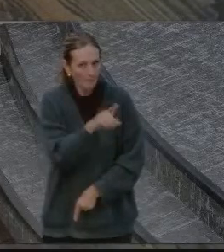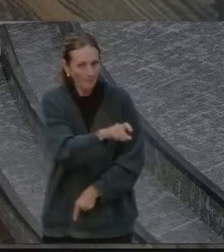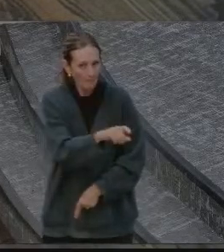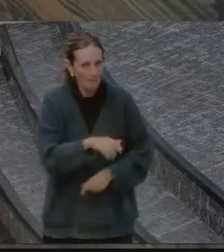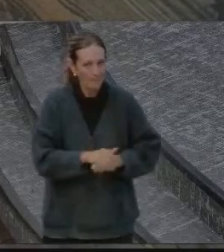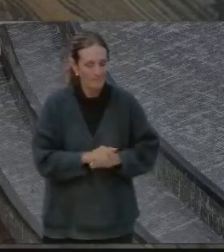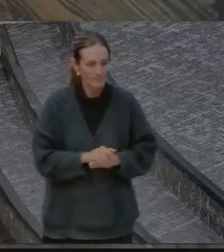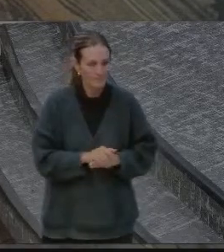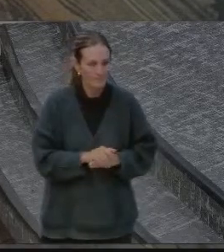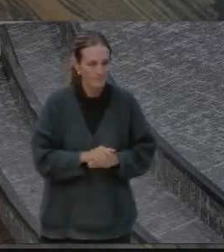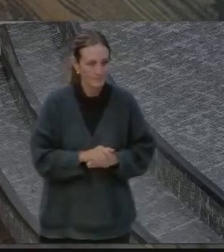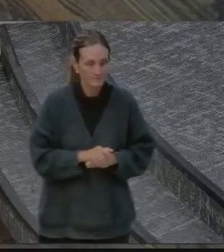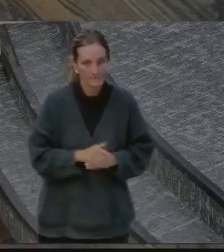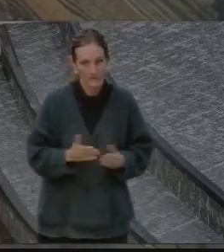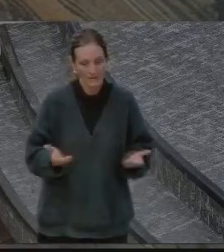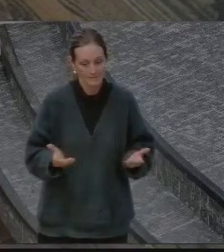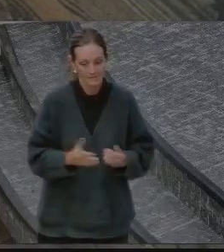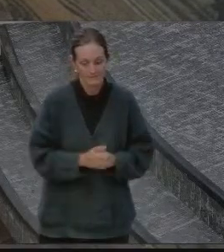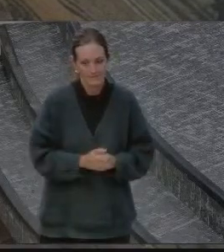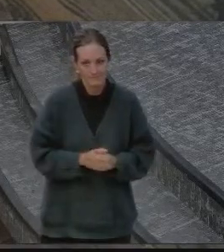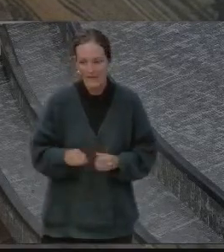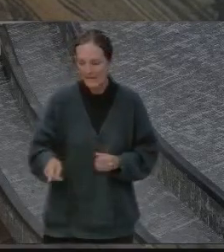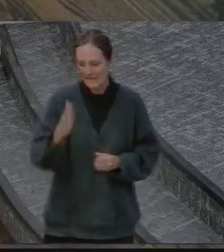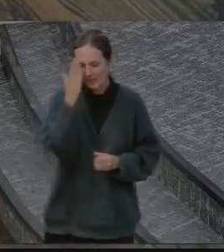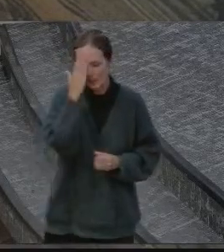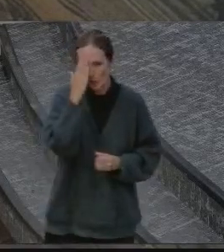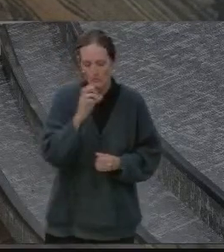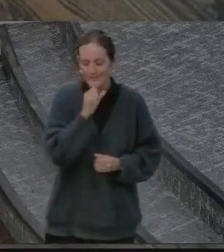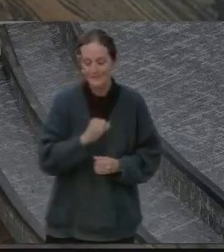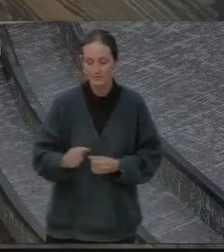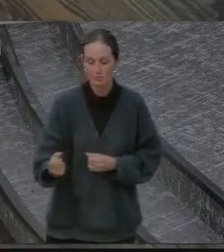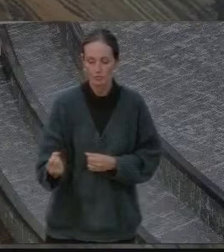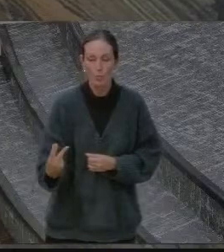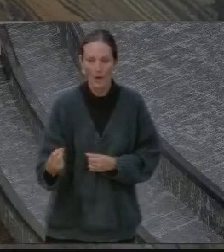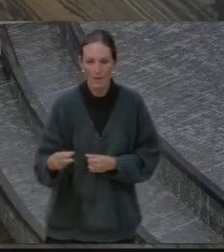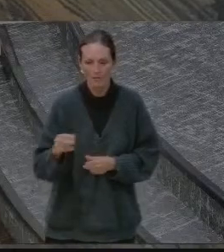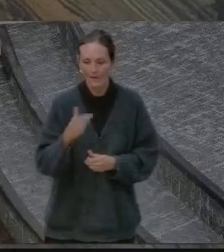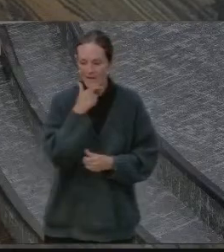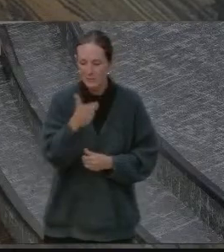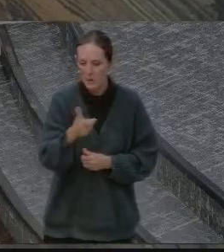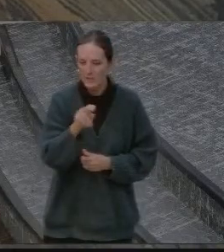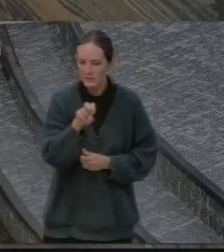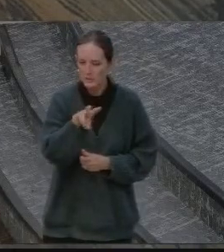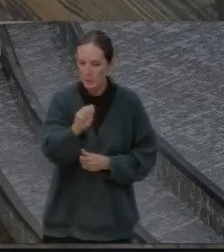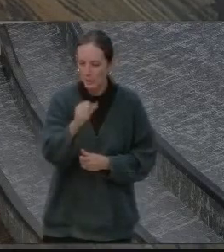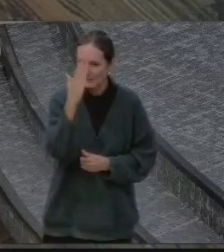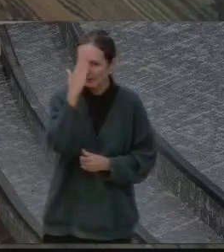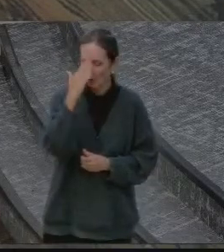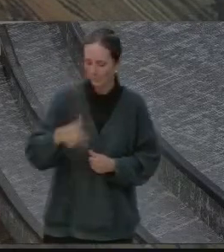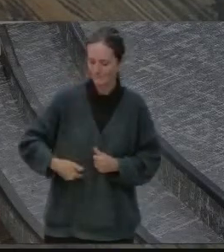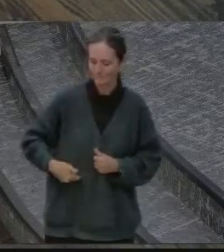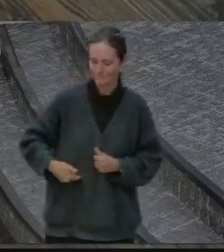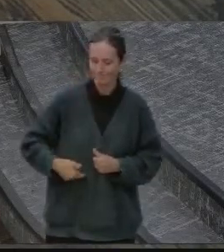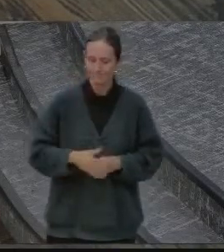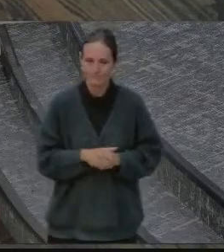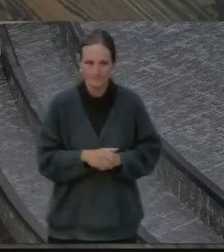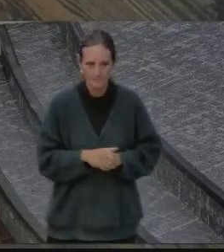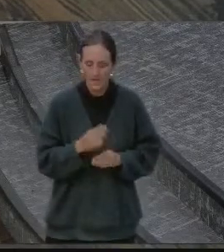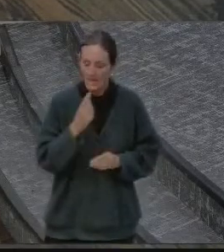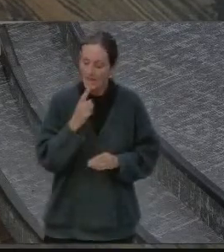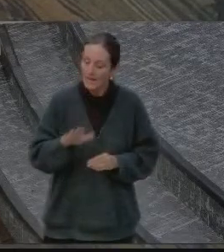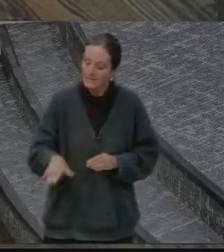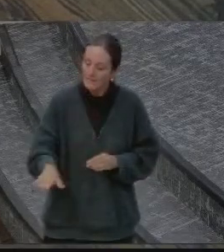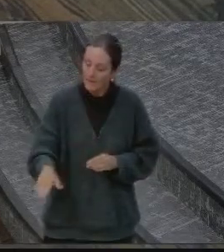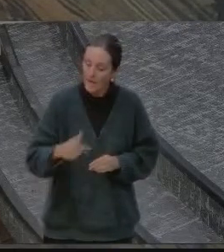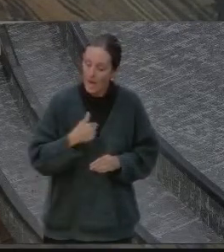And he knows at 12, he look at the news and see. And I tell him, I said, I'm gonna give the best, use my